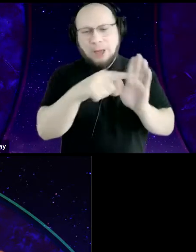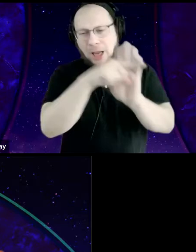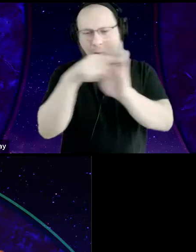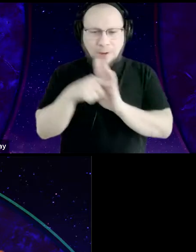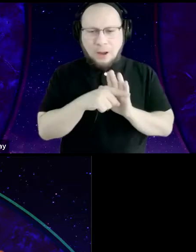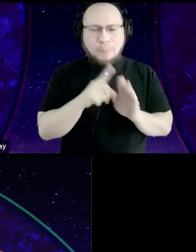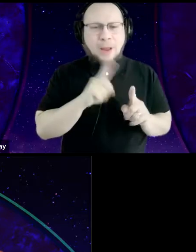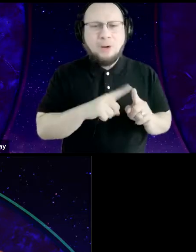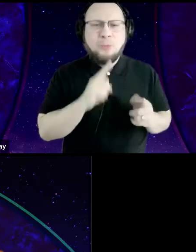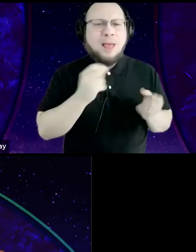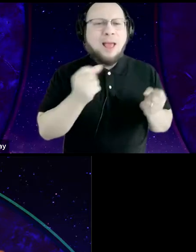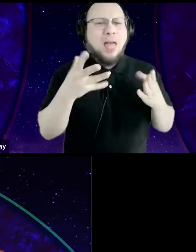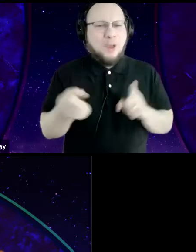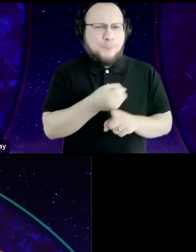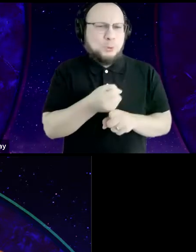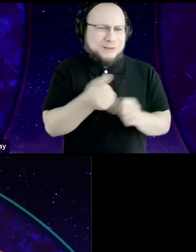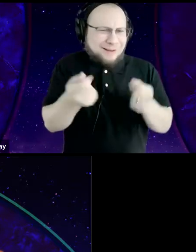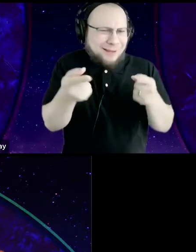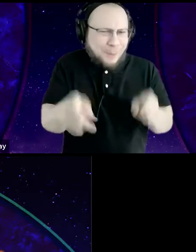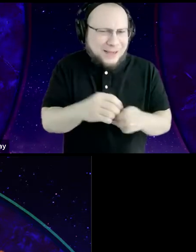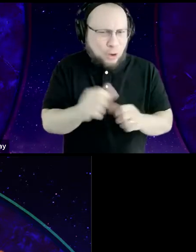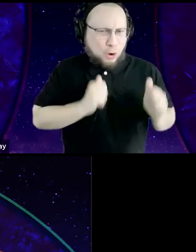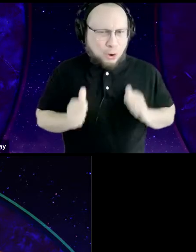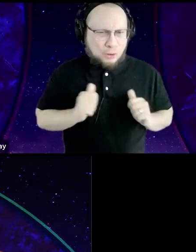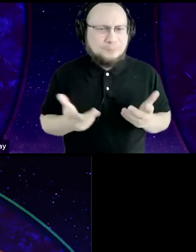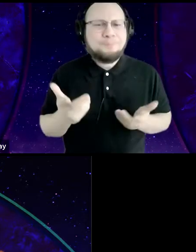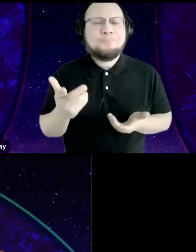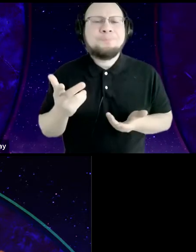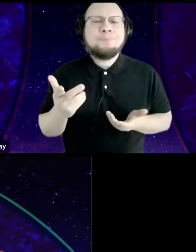for a lot of abuse for a lot of people.